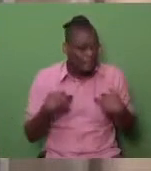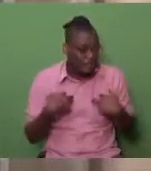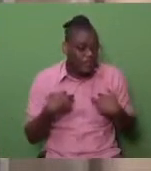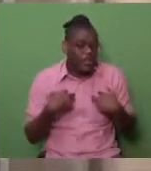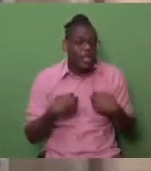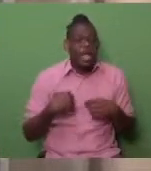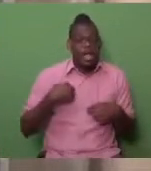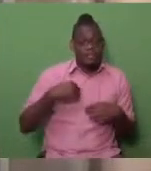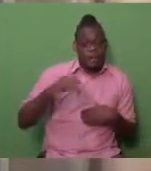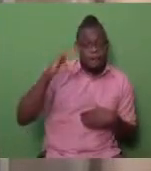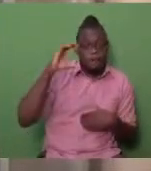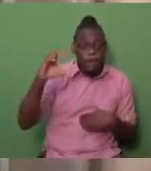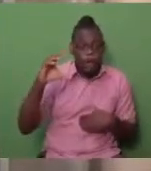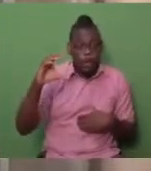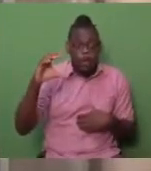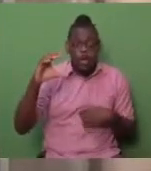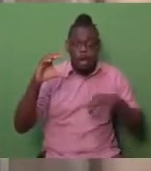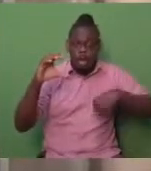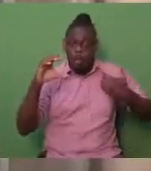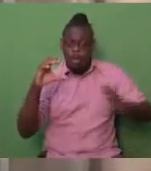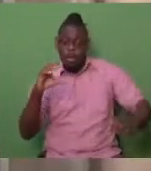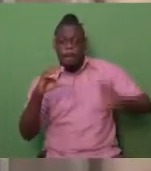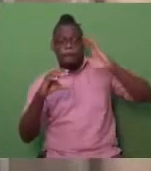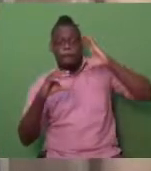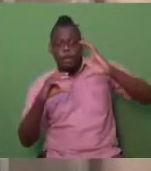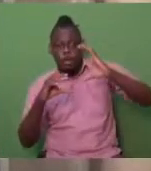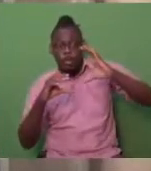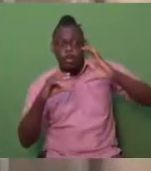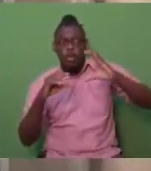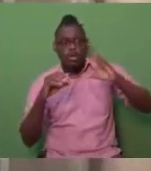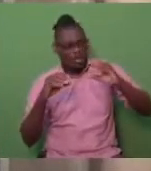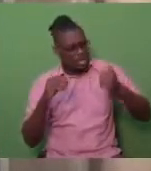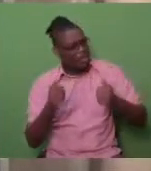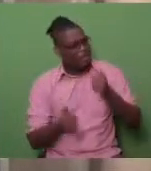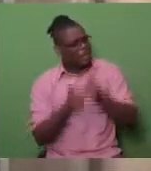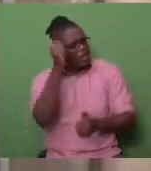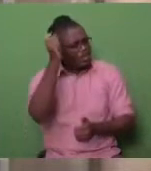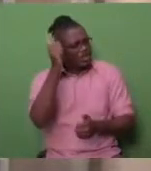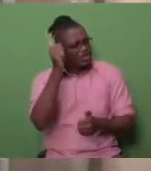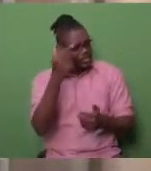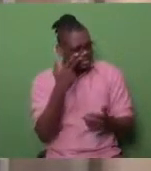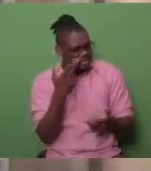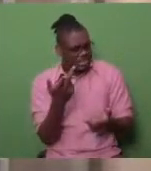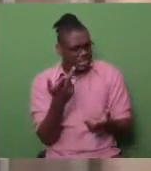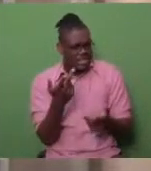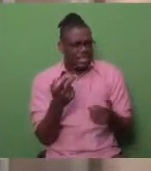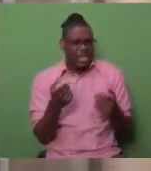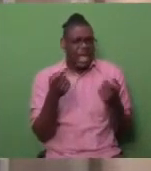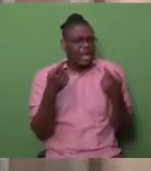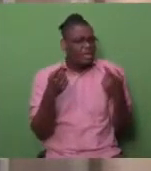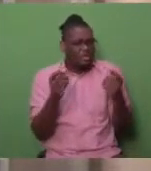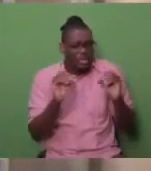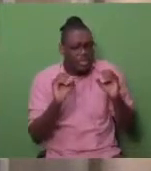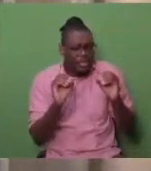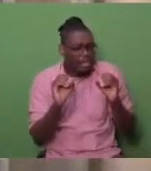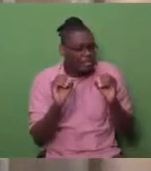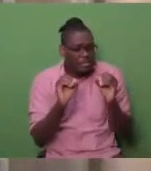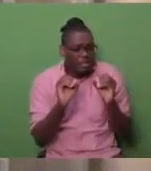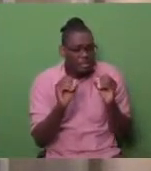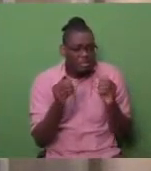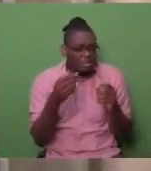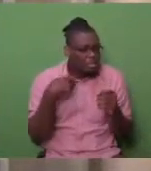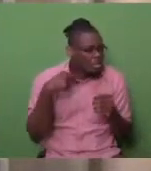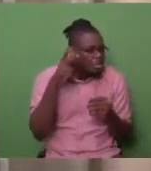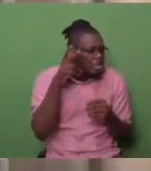out their untruths, the economists, the rating agencies even, journalists, and many others. You don't just say a